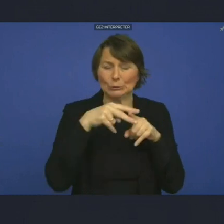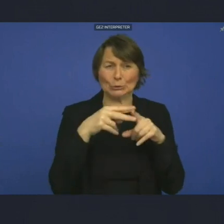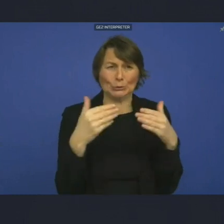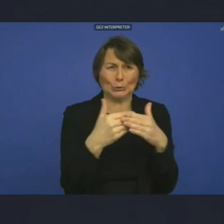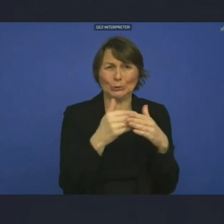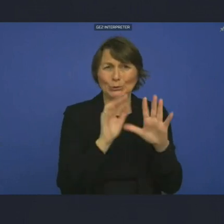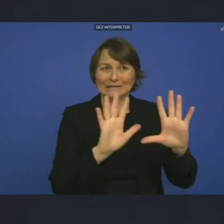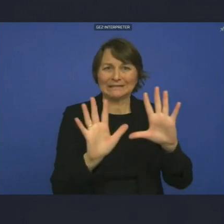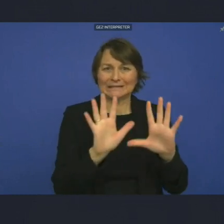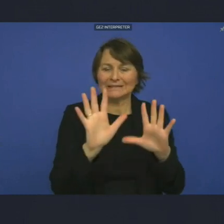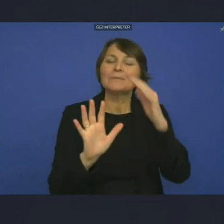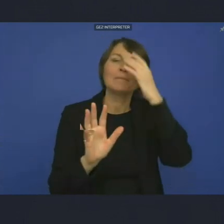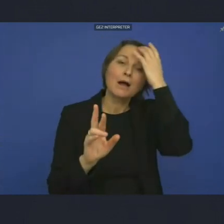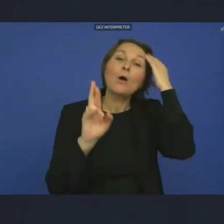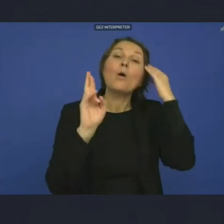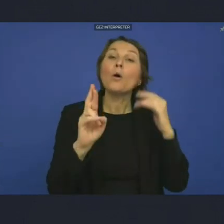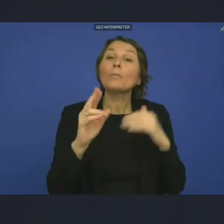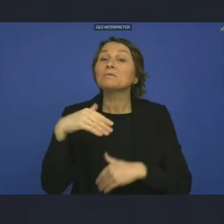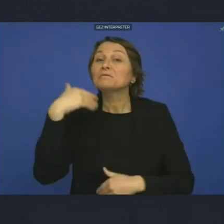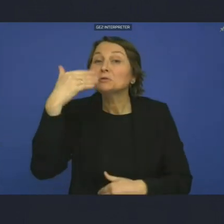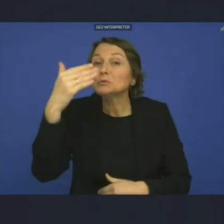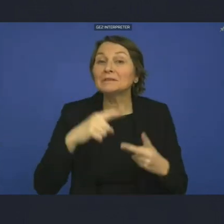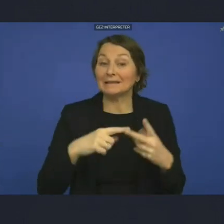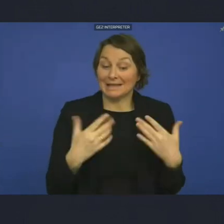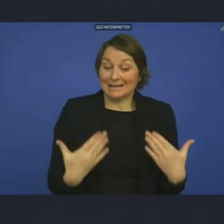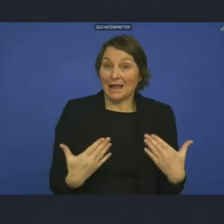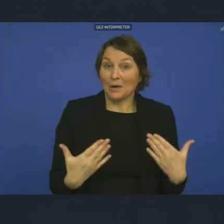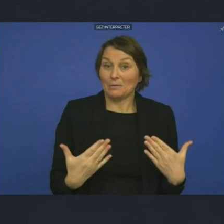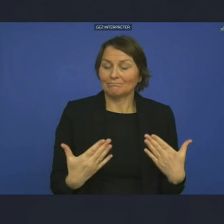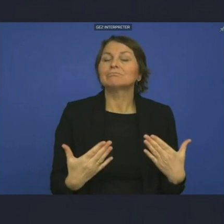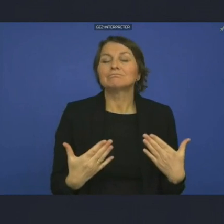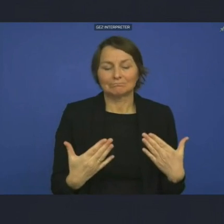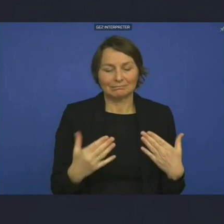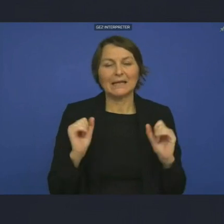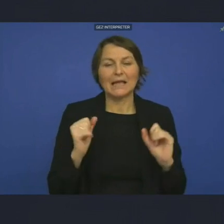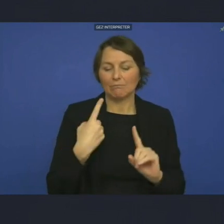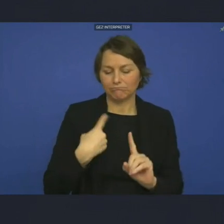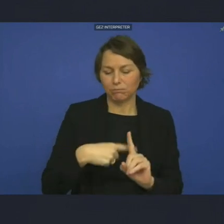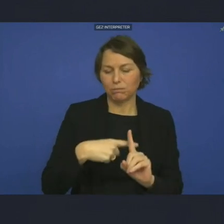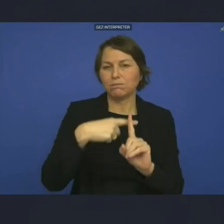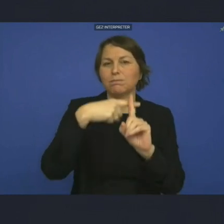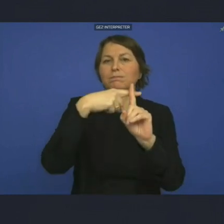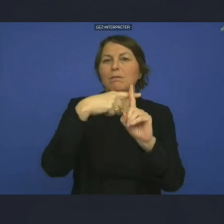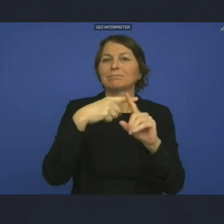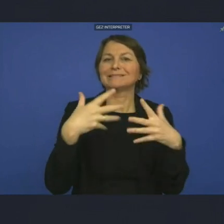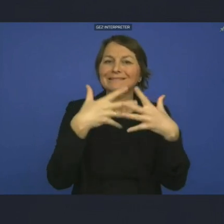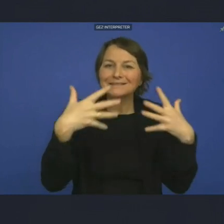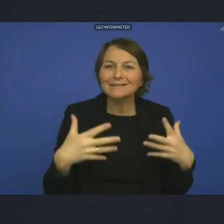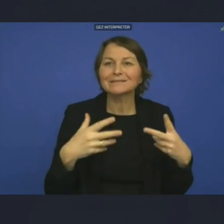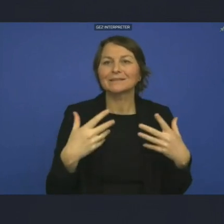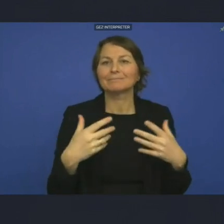that in the future and also this year we can have a better improvement in the system and in your knowledge